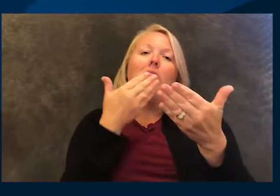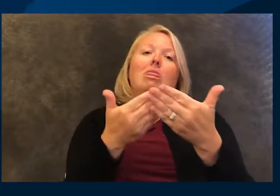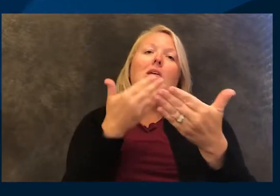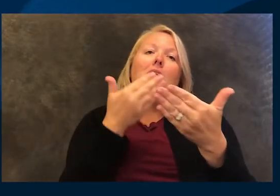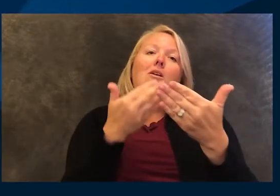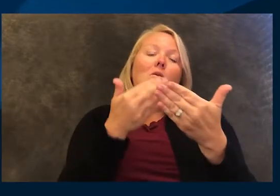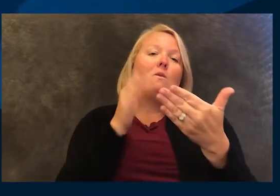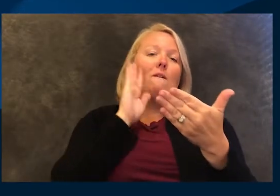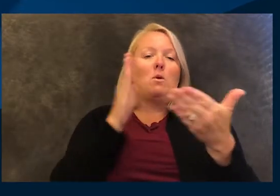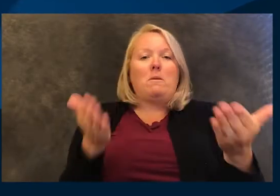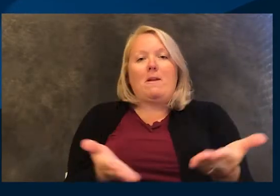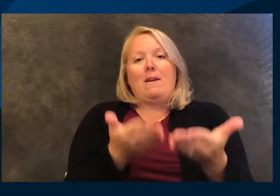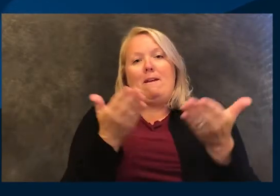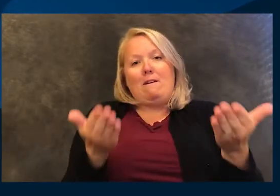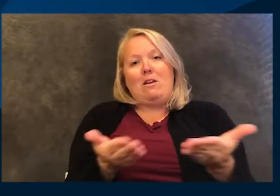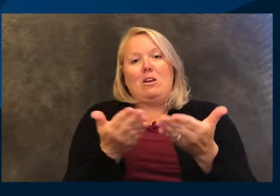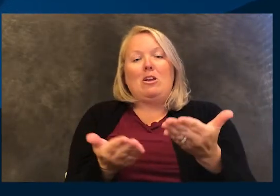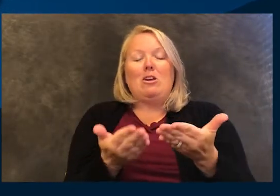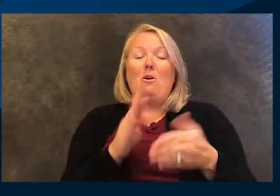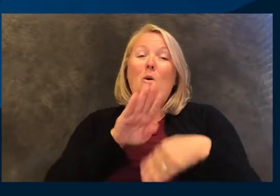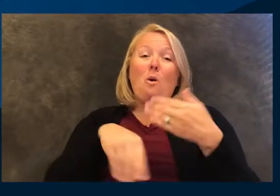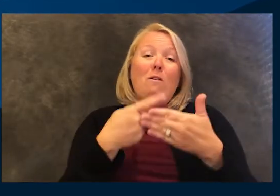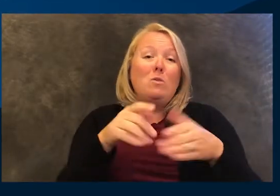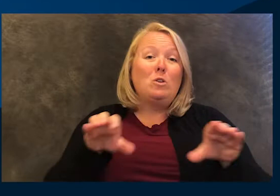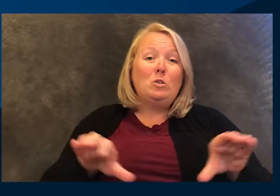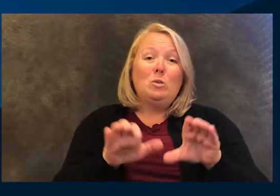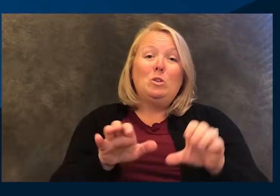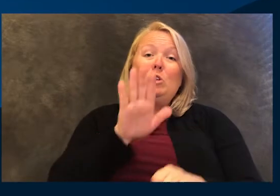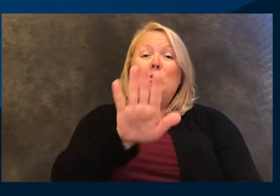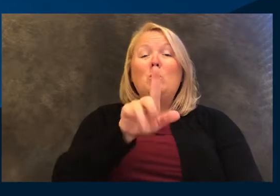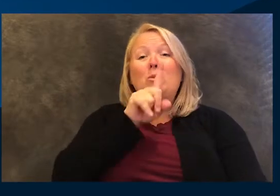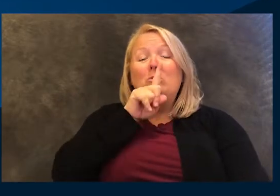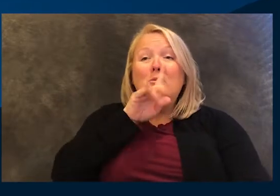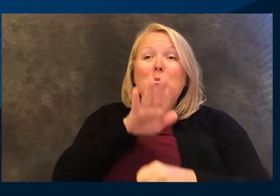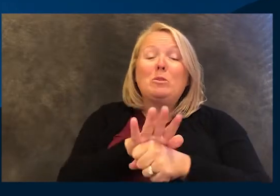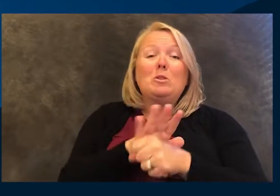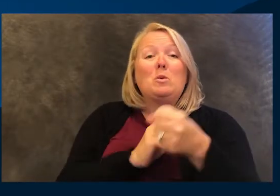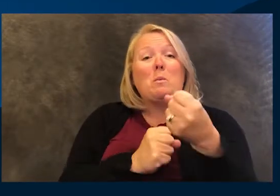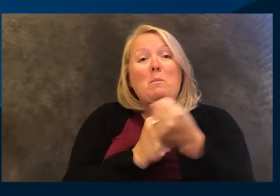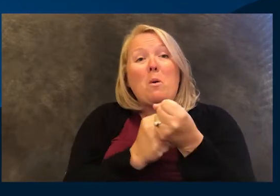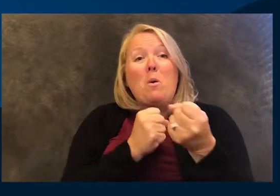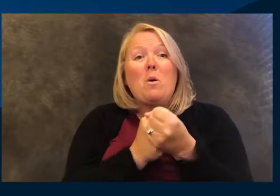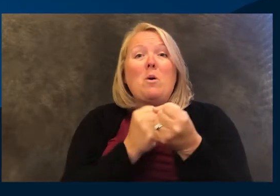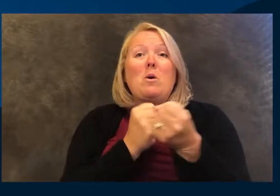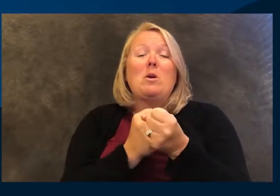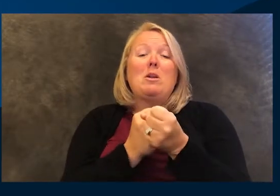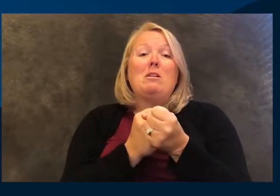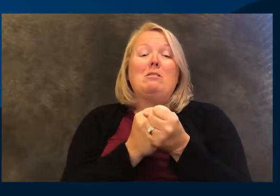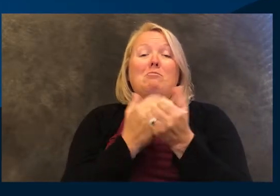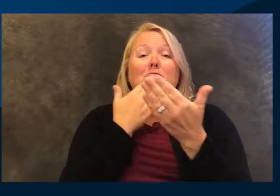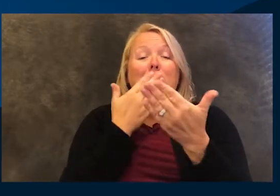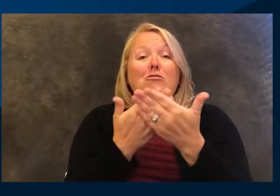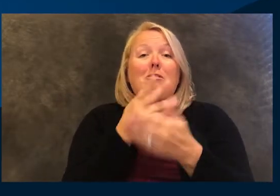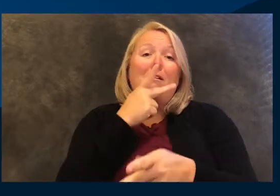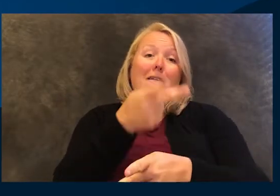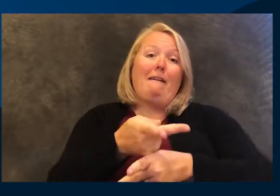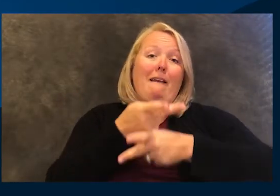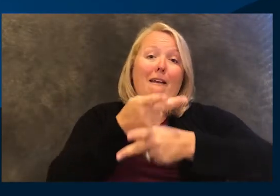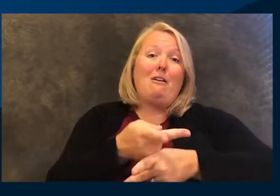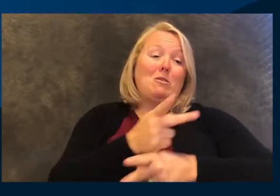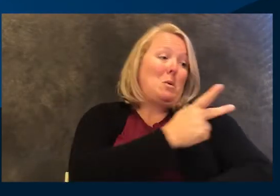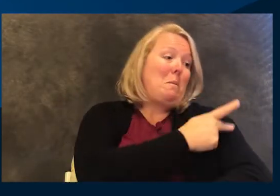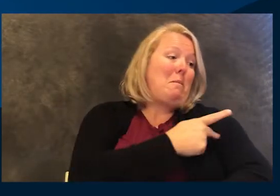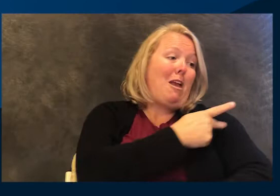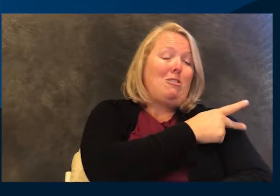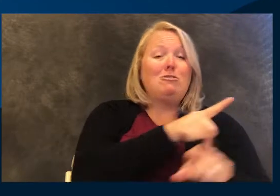you're doing, your dedication and support to safe, quality, and compassionate care to our patients and their families. I'm going to provide